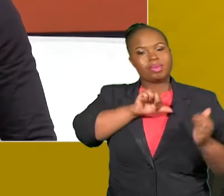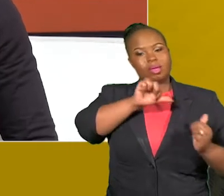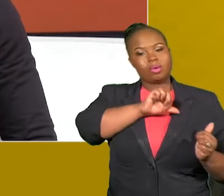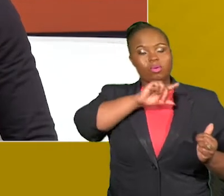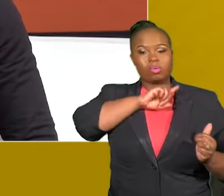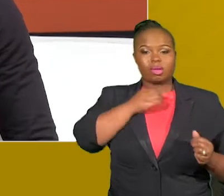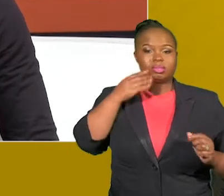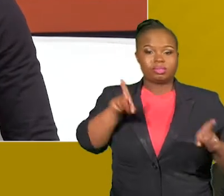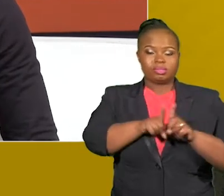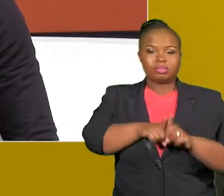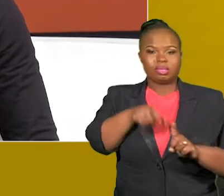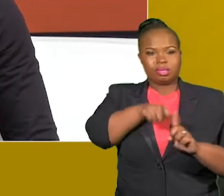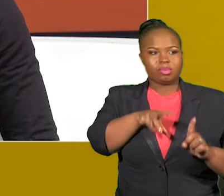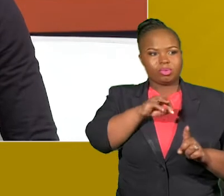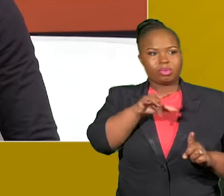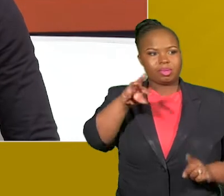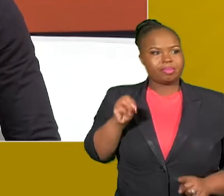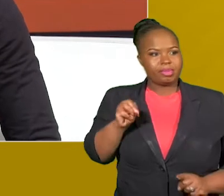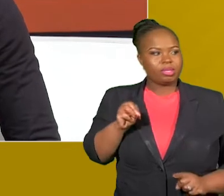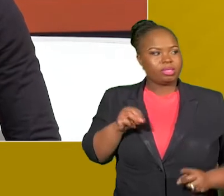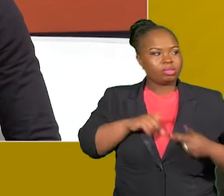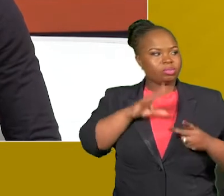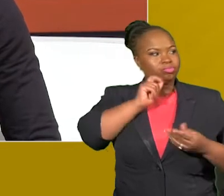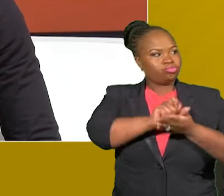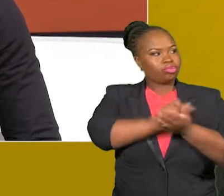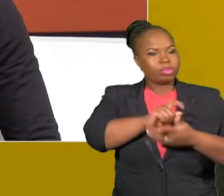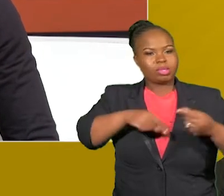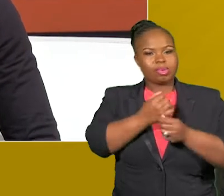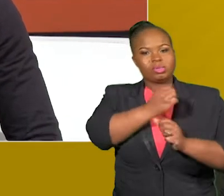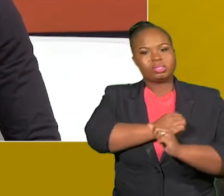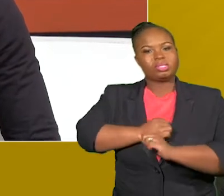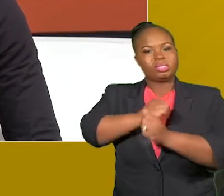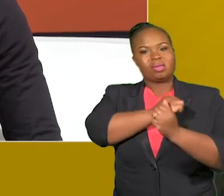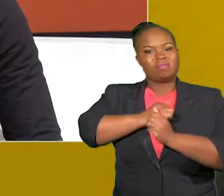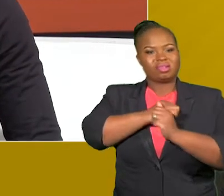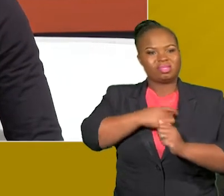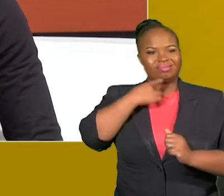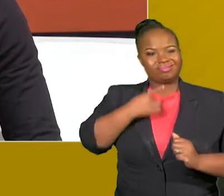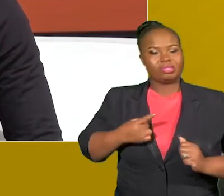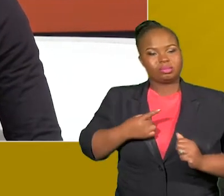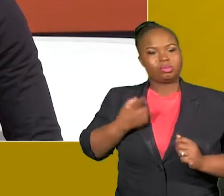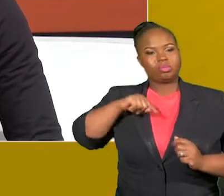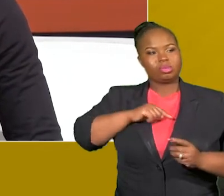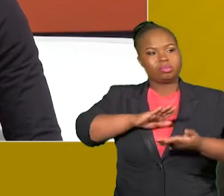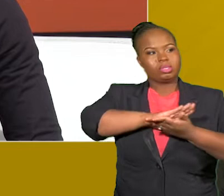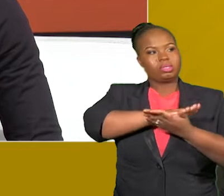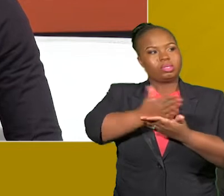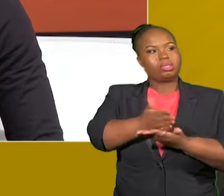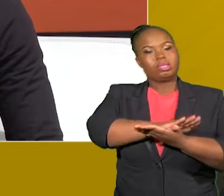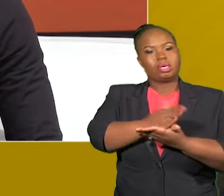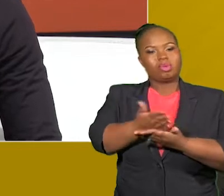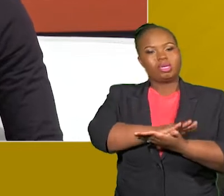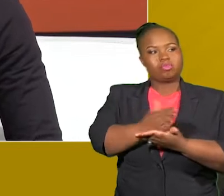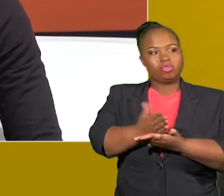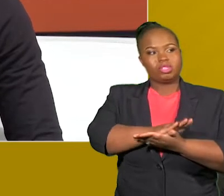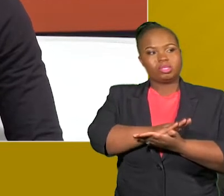when William Lynch was writing about slavery, he said, let us break the man. Let us translate his natural state of mind and